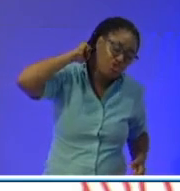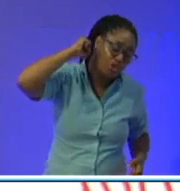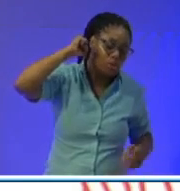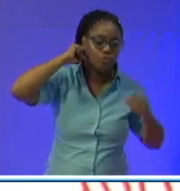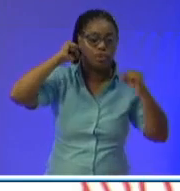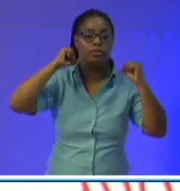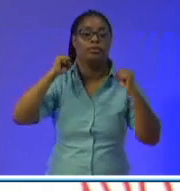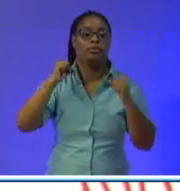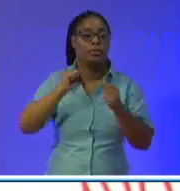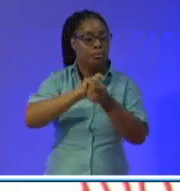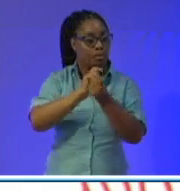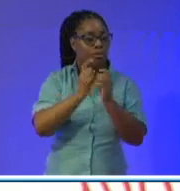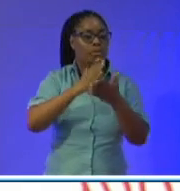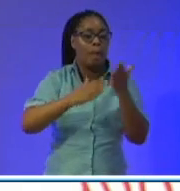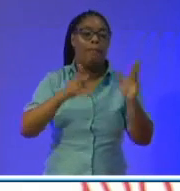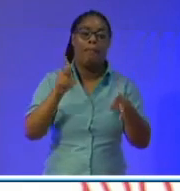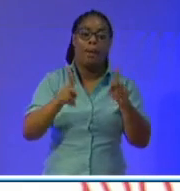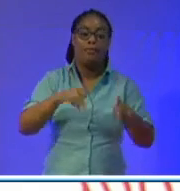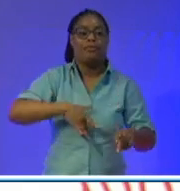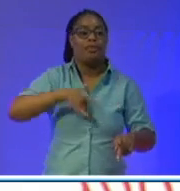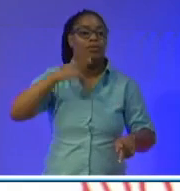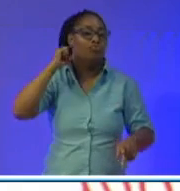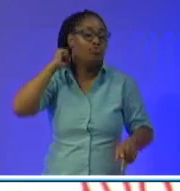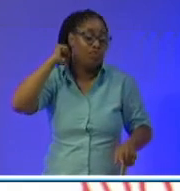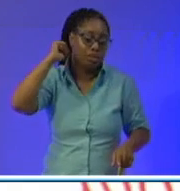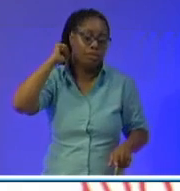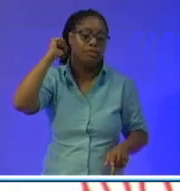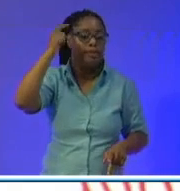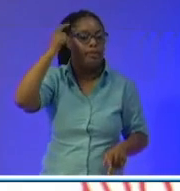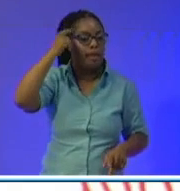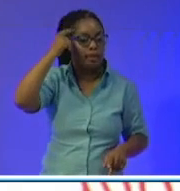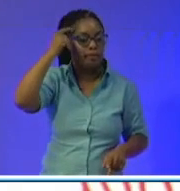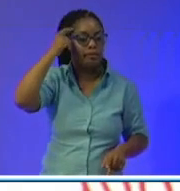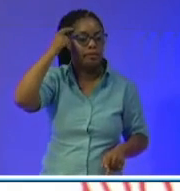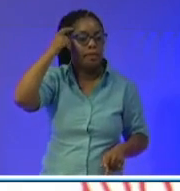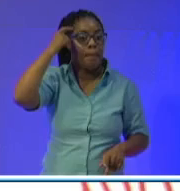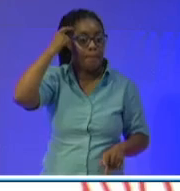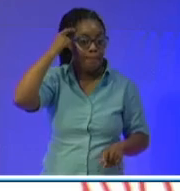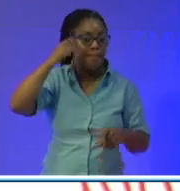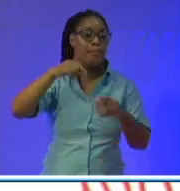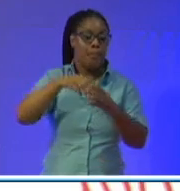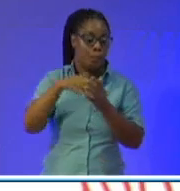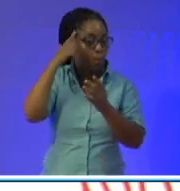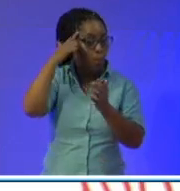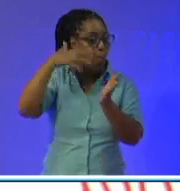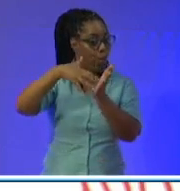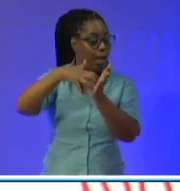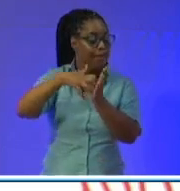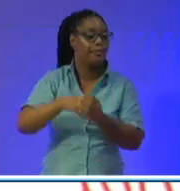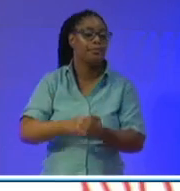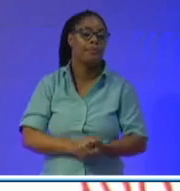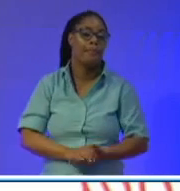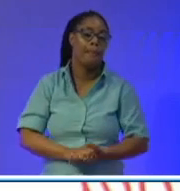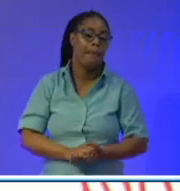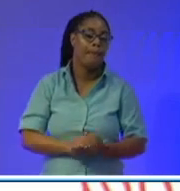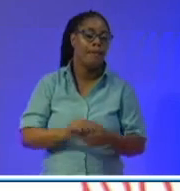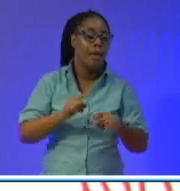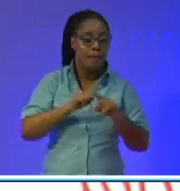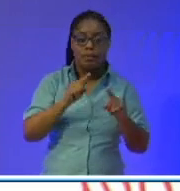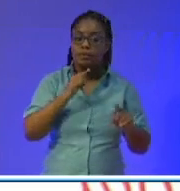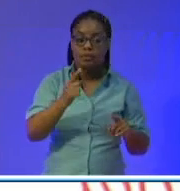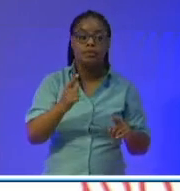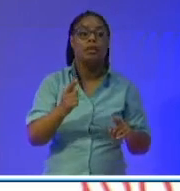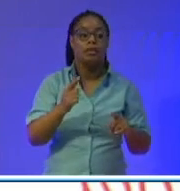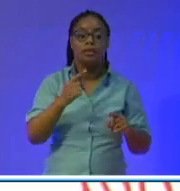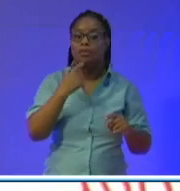of menstrual disturbances. The research continues, and of course, we will update you with reliable information once it comes to hand. Thank